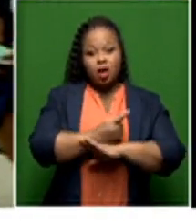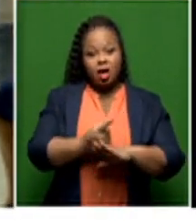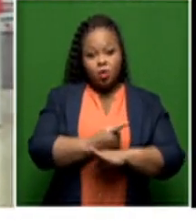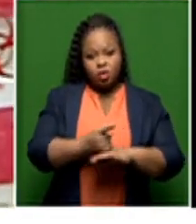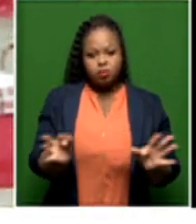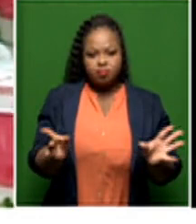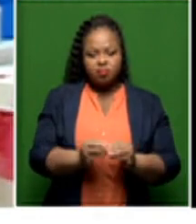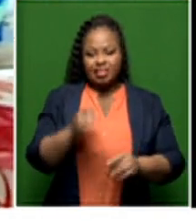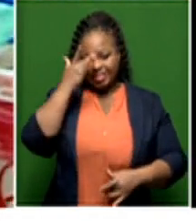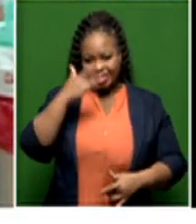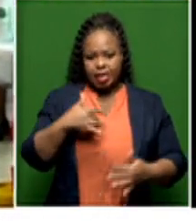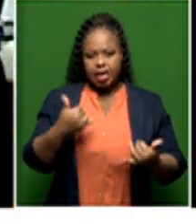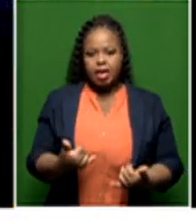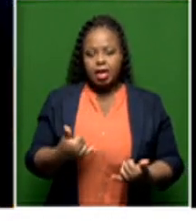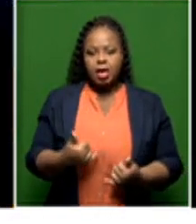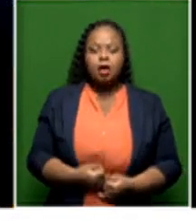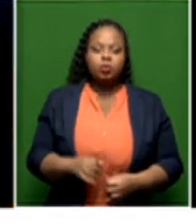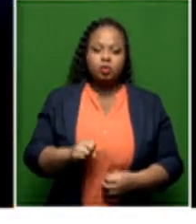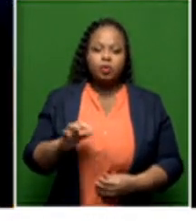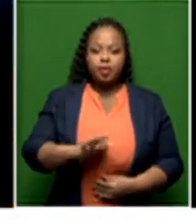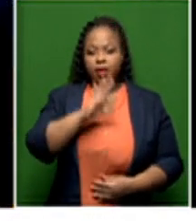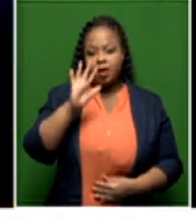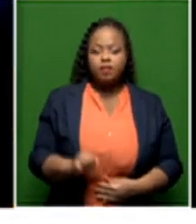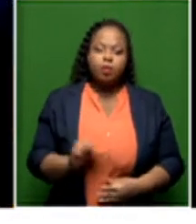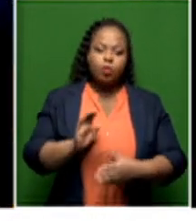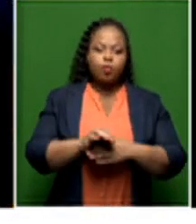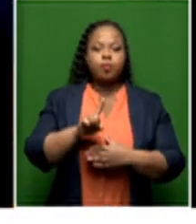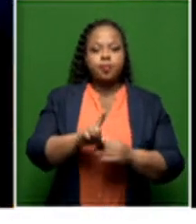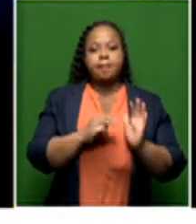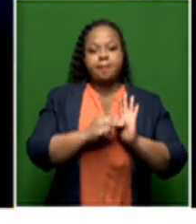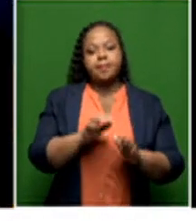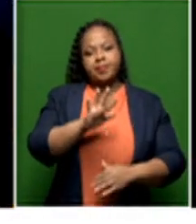takes the total number of cases recorded across South Africa to over